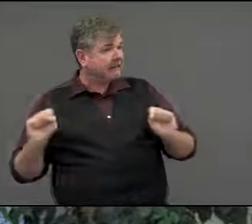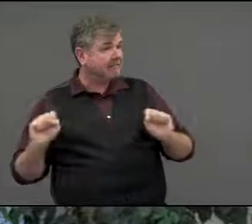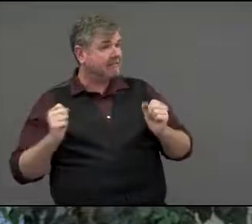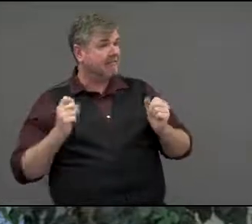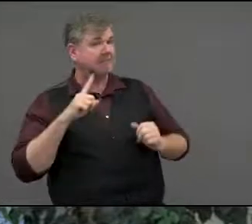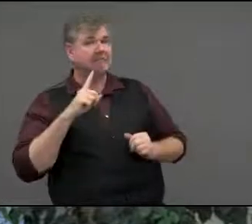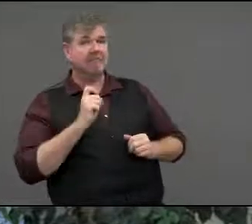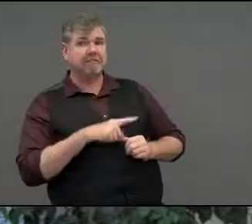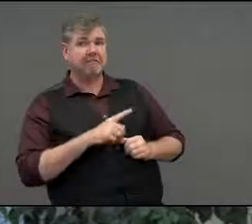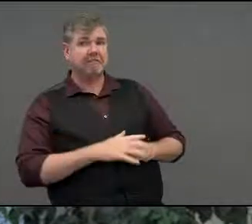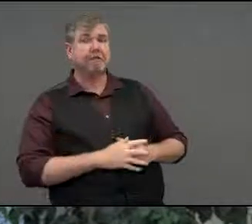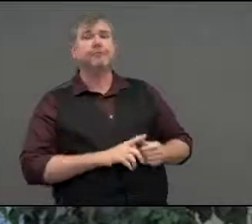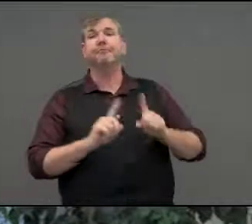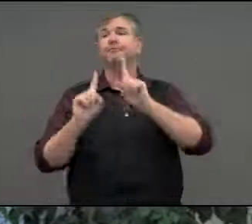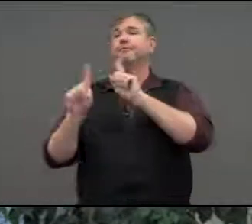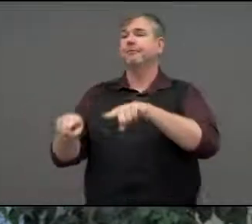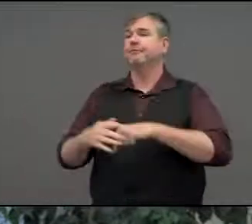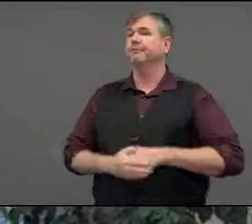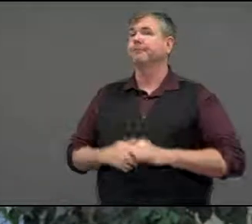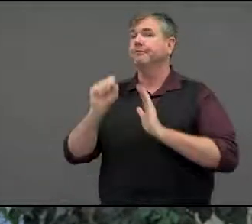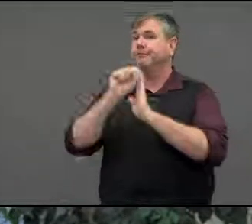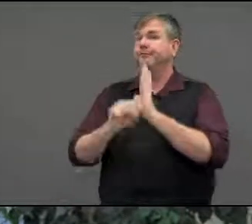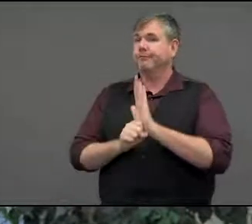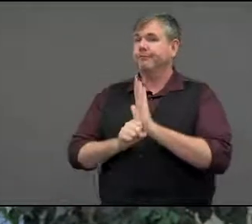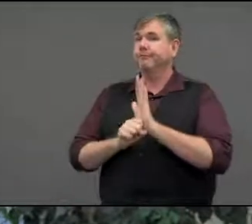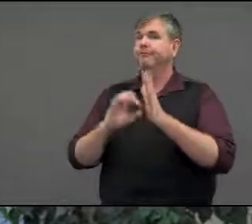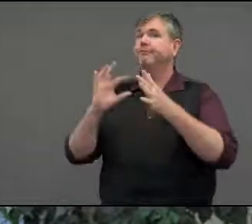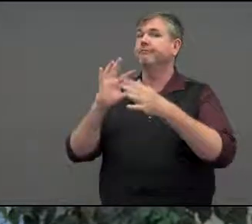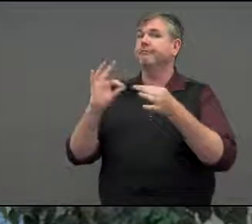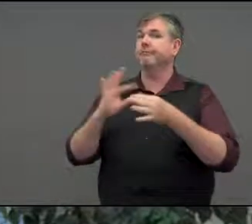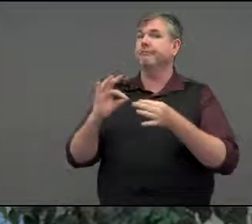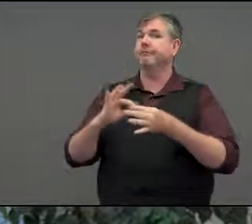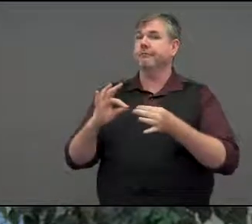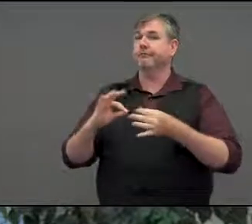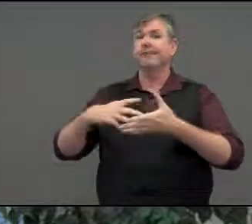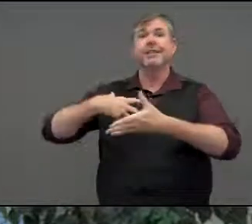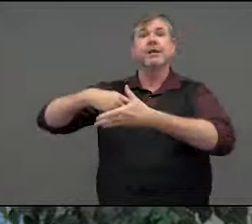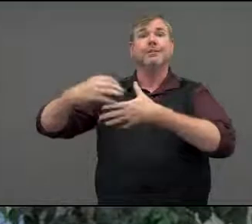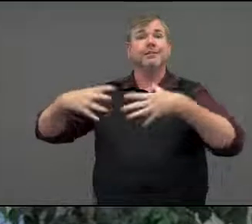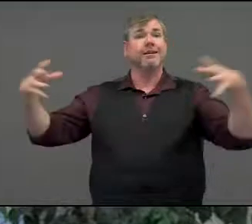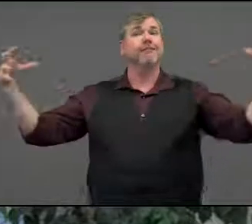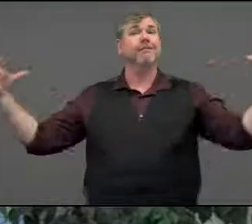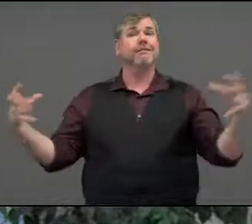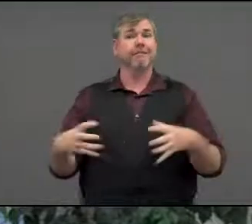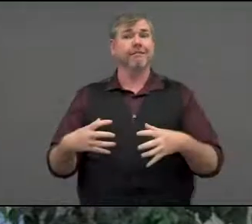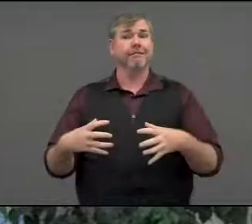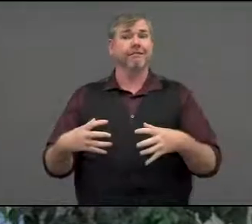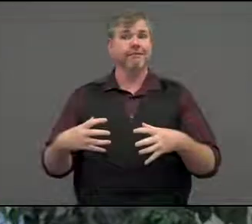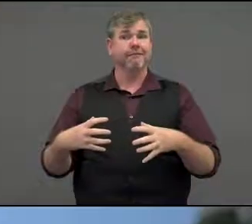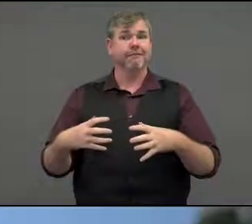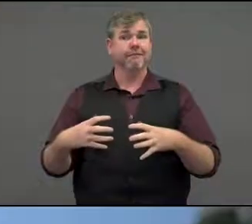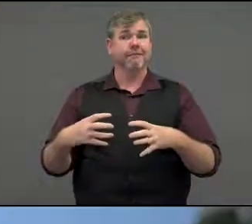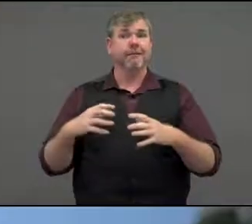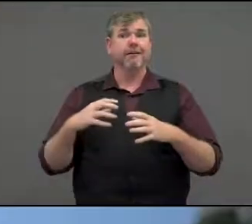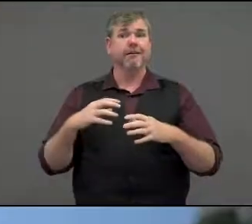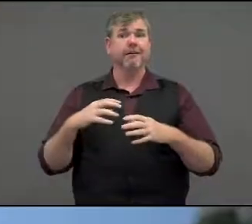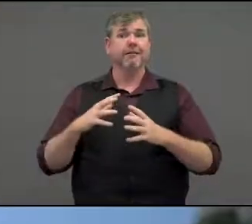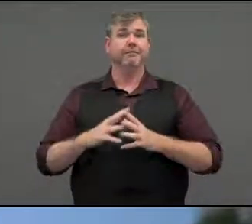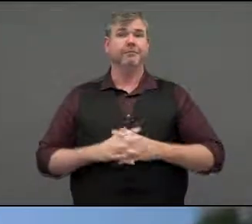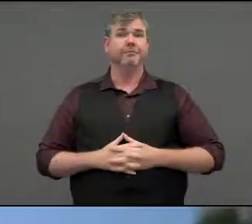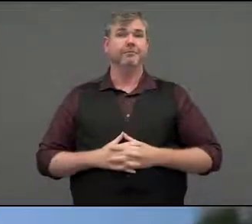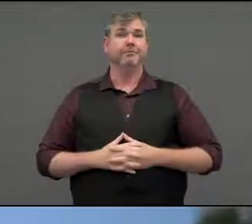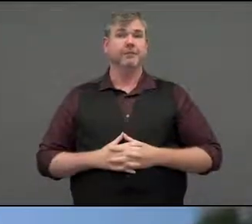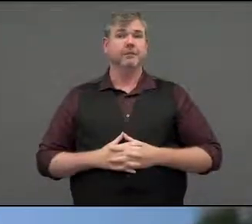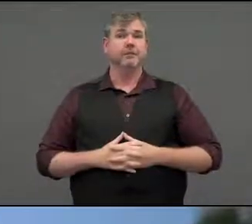that outdoor gatherings of any kind with any members outside of your household are not to be allowed. And I know this is a point